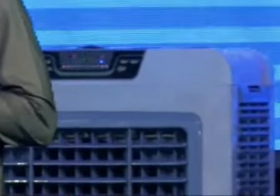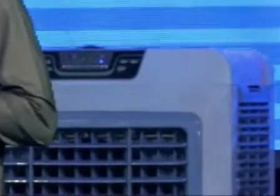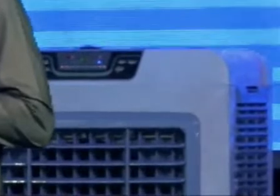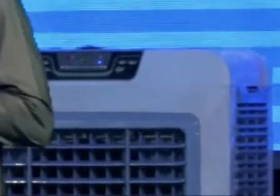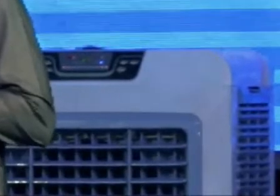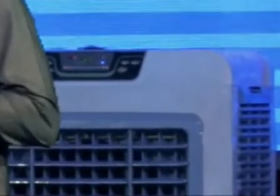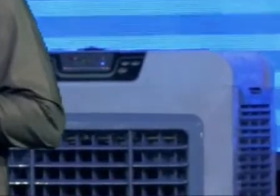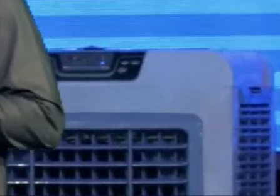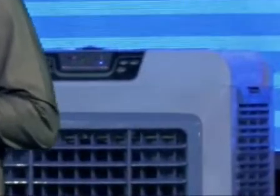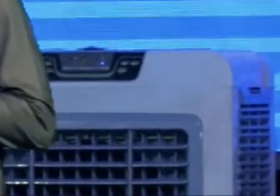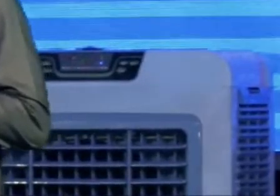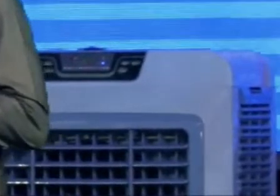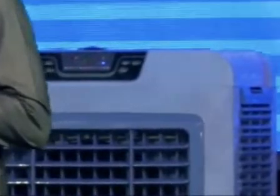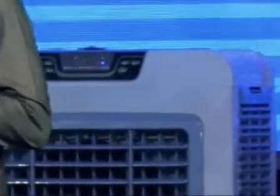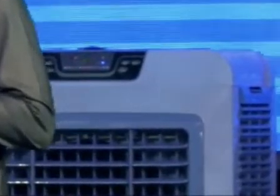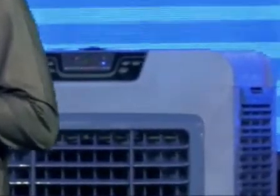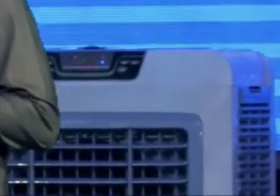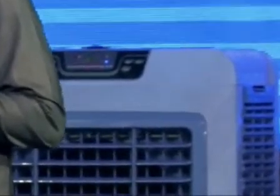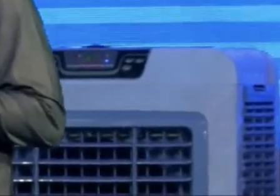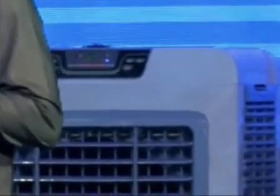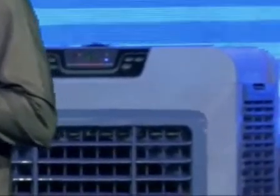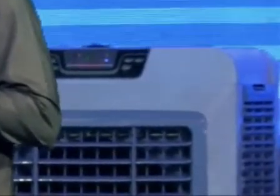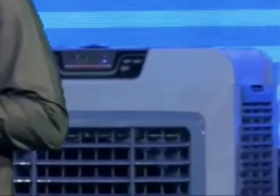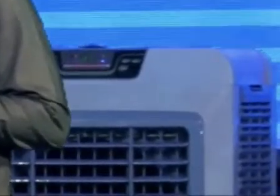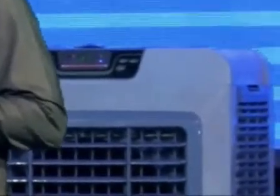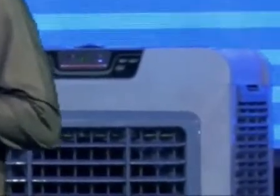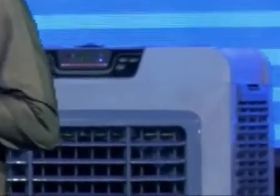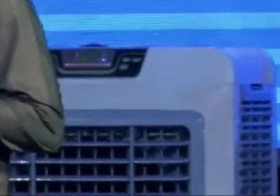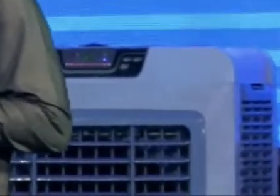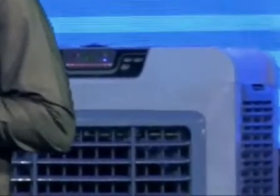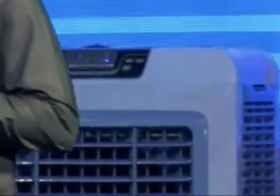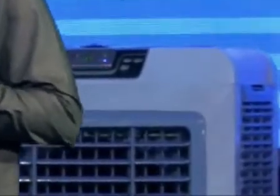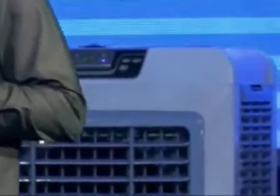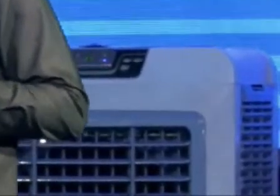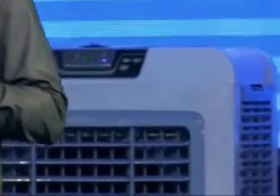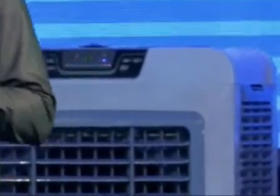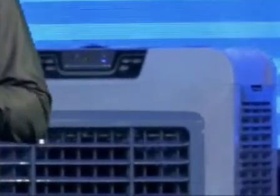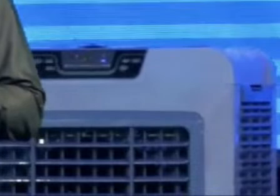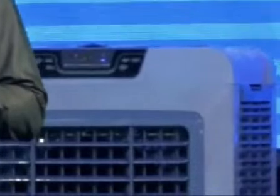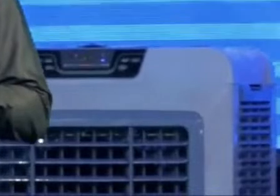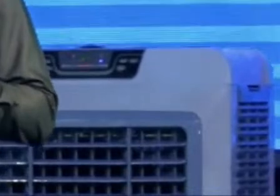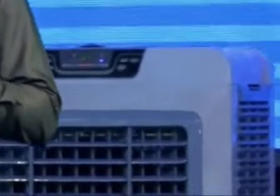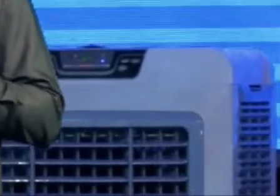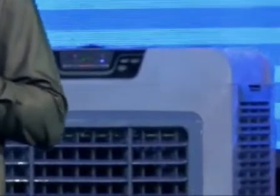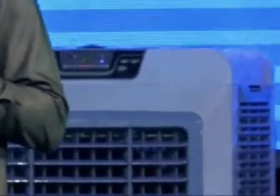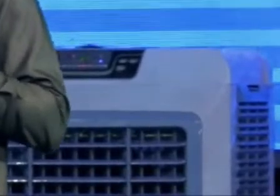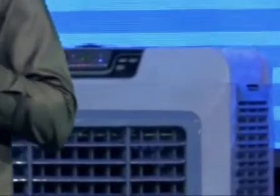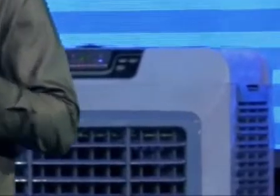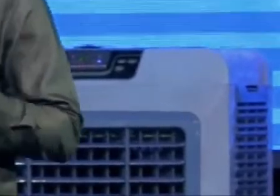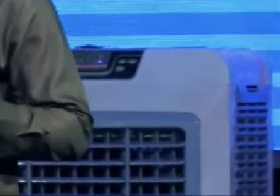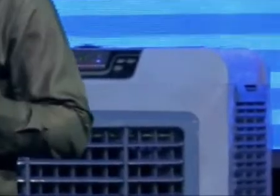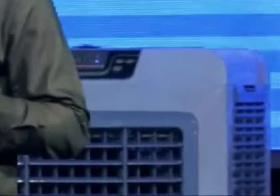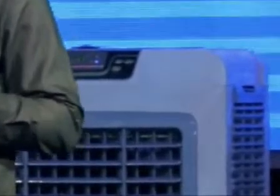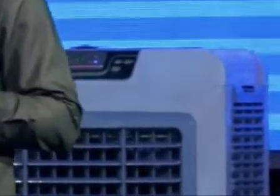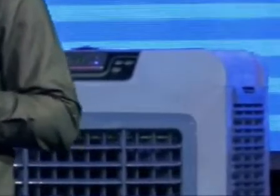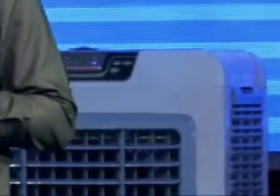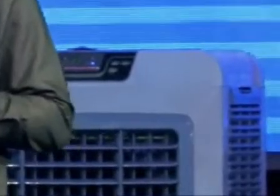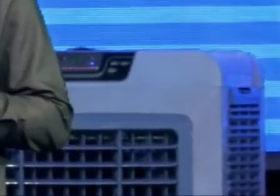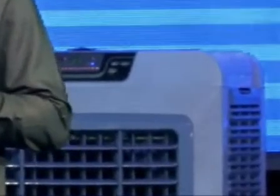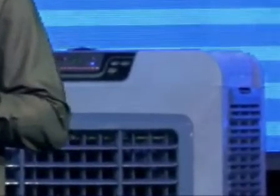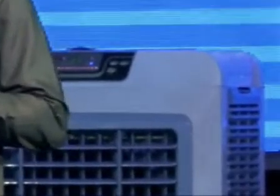doing themselves, they are praying their way, you know, to get it. And it doesn't work that way. Unfortunately, in Africa, we pray more than we do.